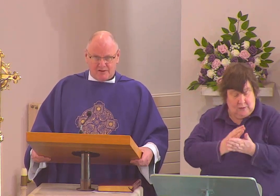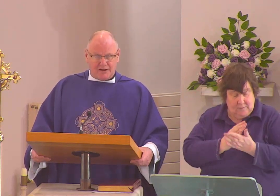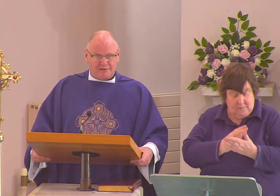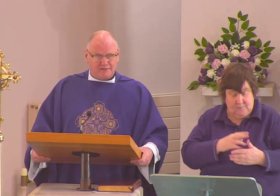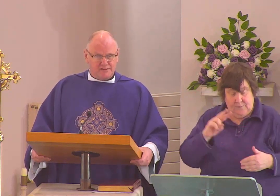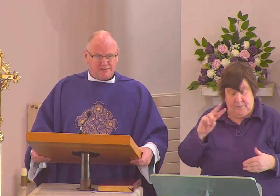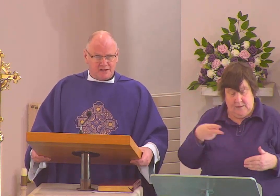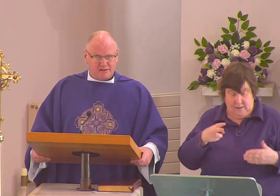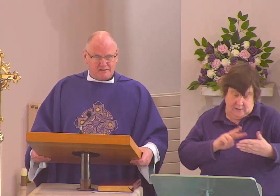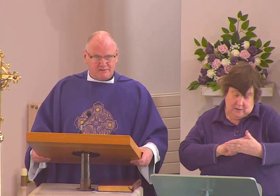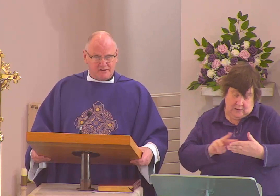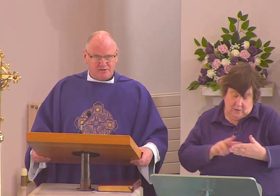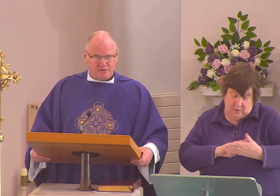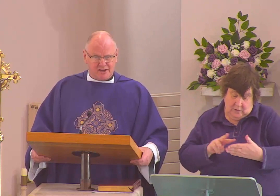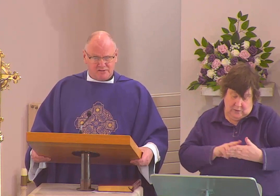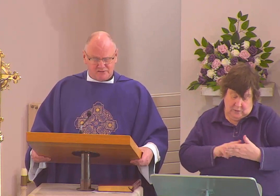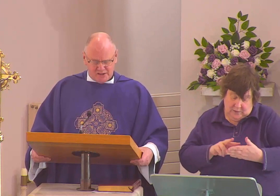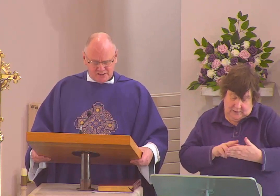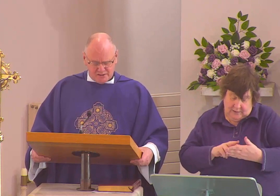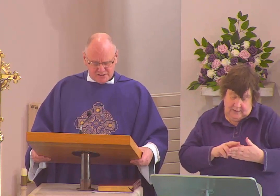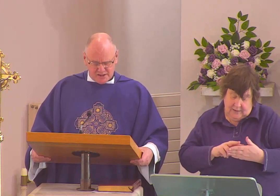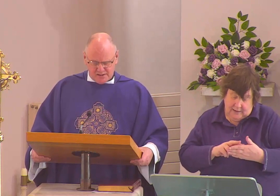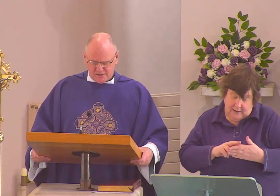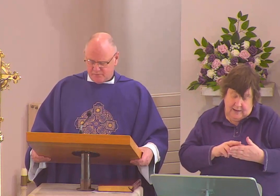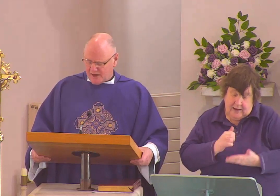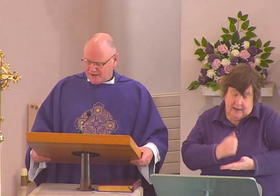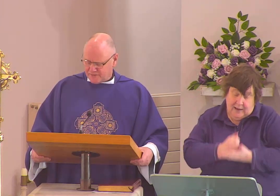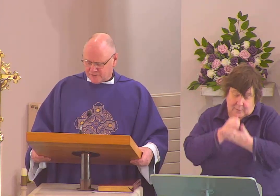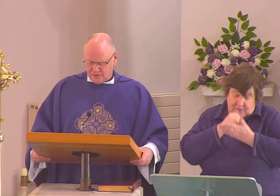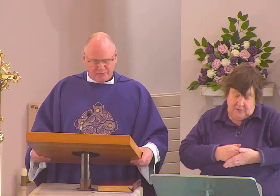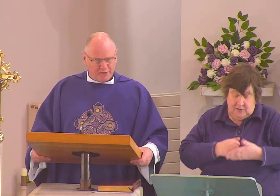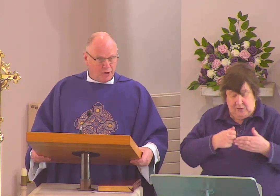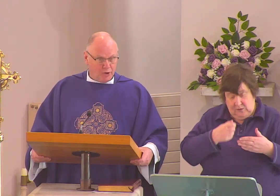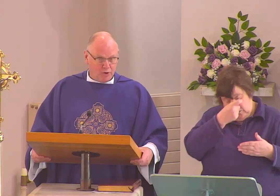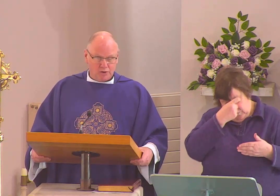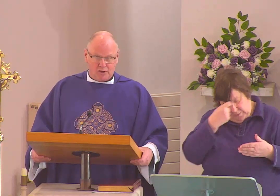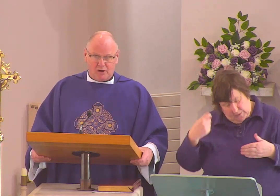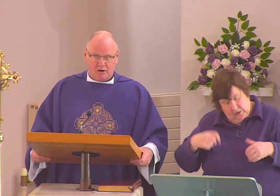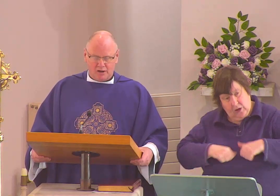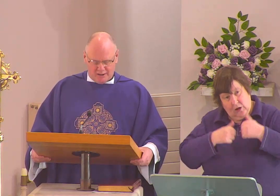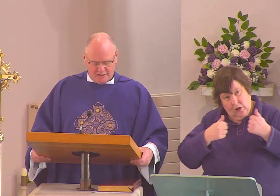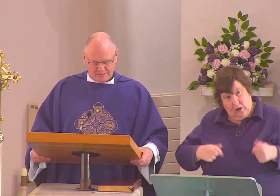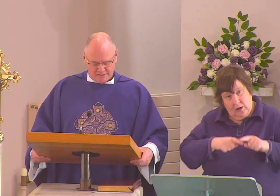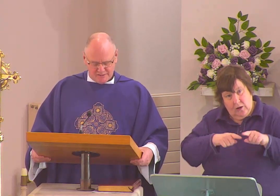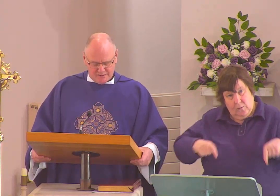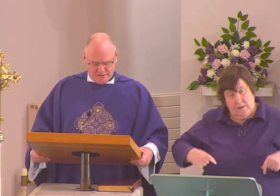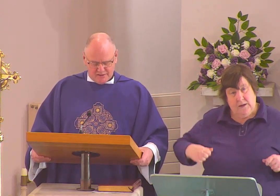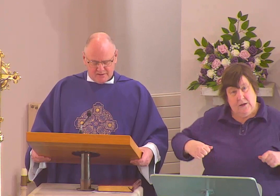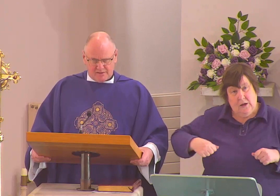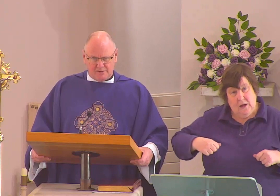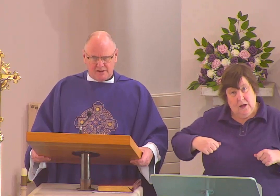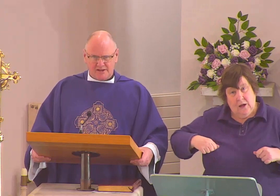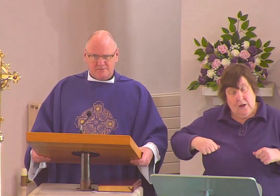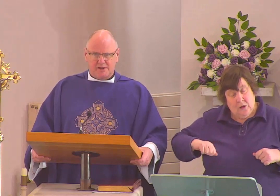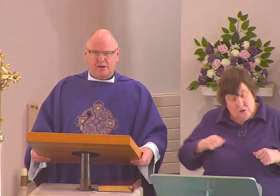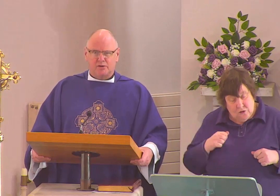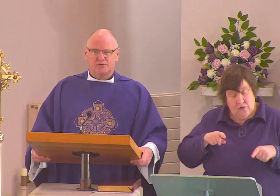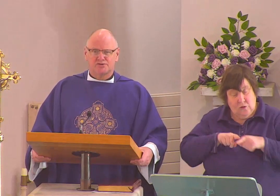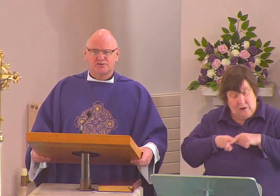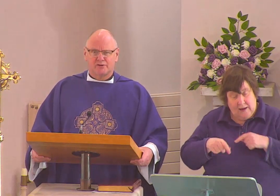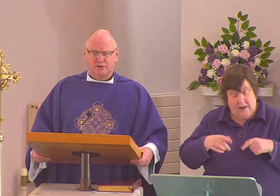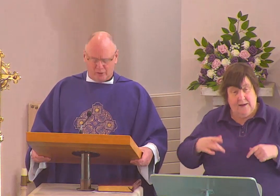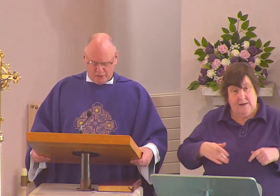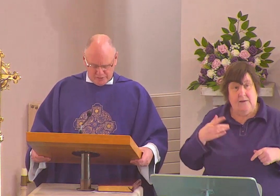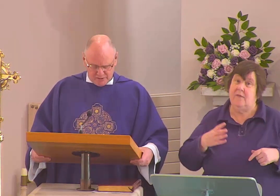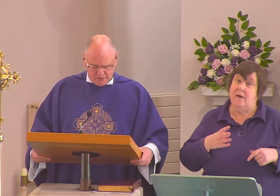The life and the death and resurrection of Jesus is the pattern of all our lives. Let us be close